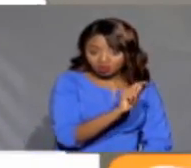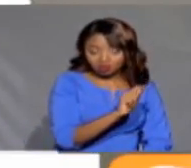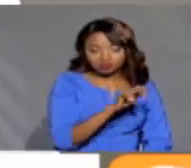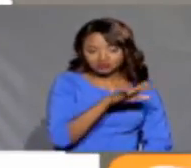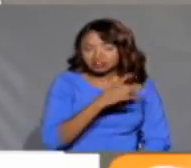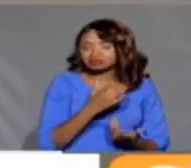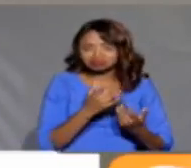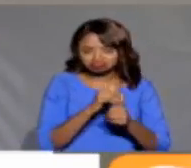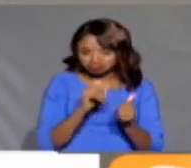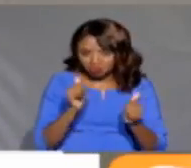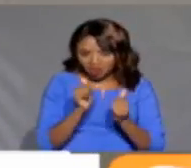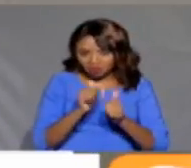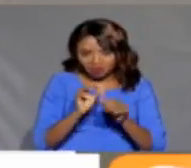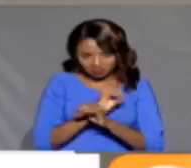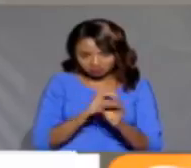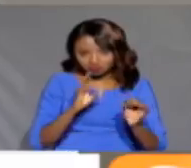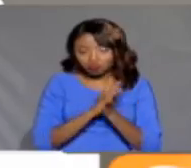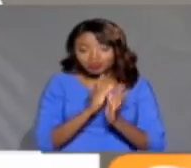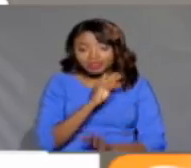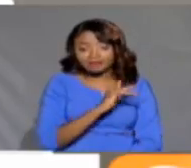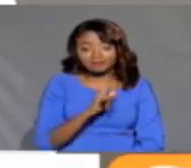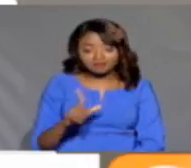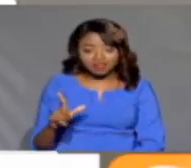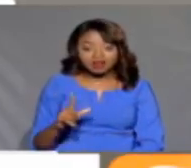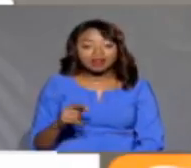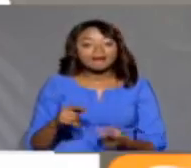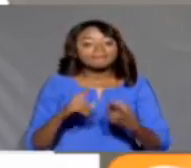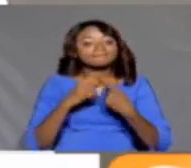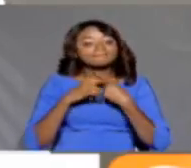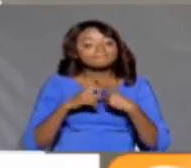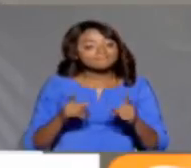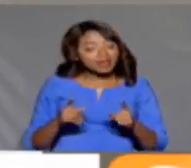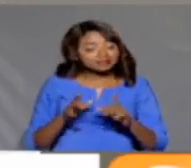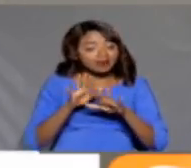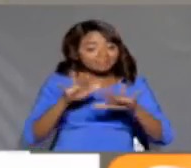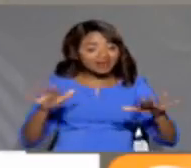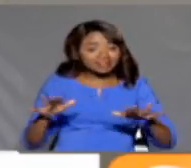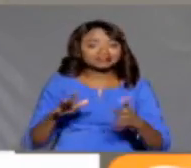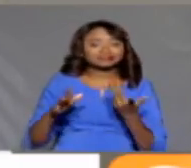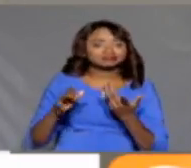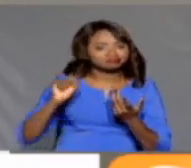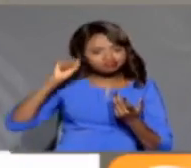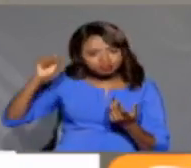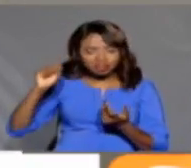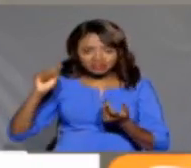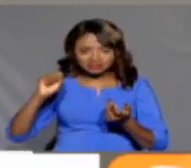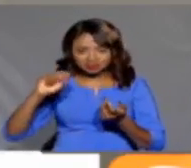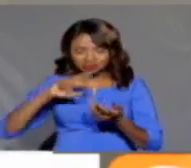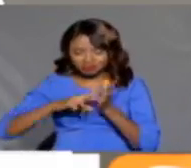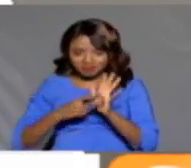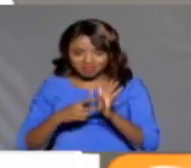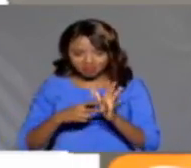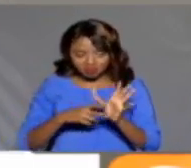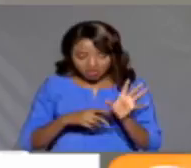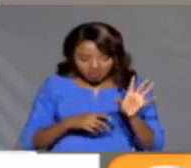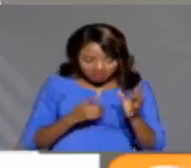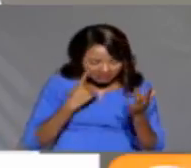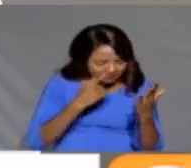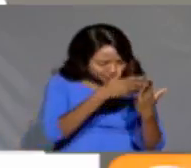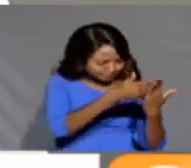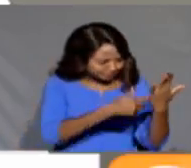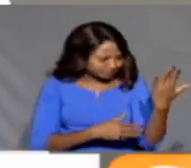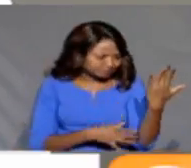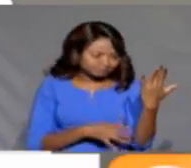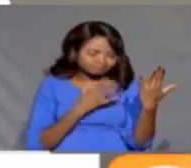this bill. Now, marketing it politically would have required him to pick an item, create a